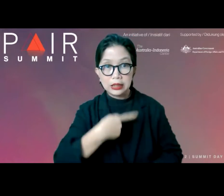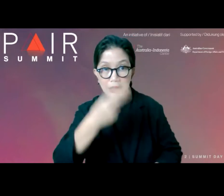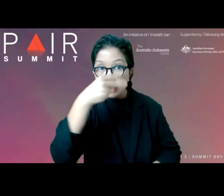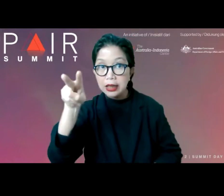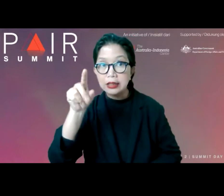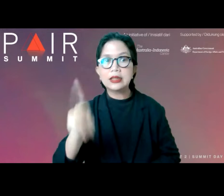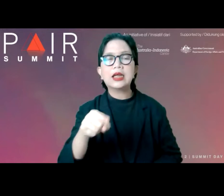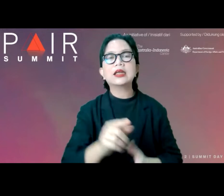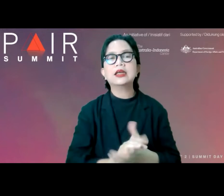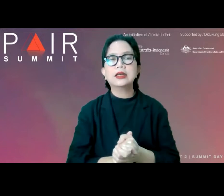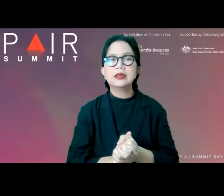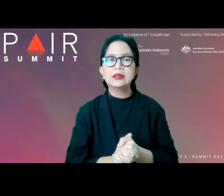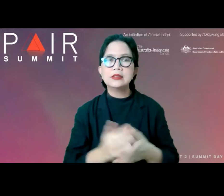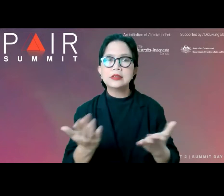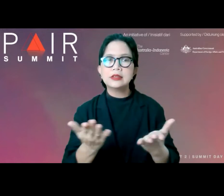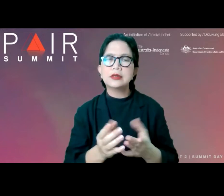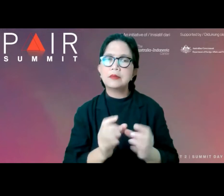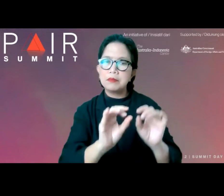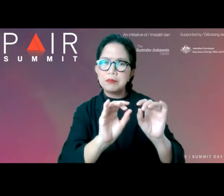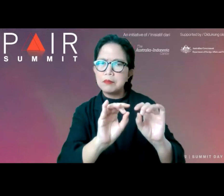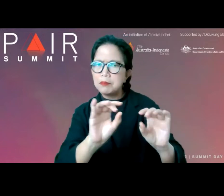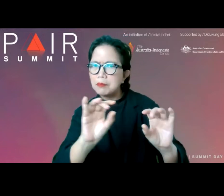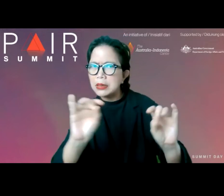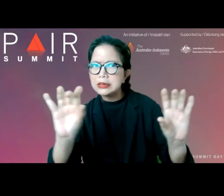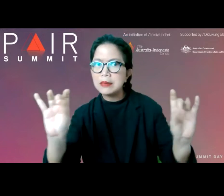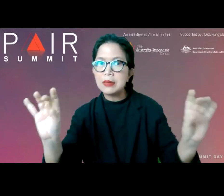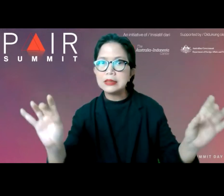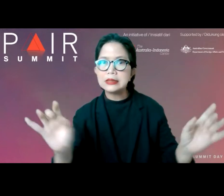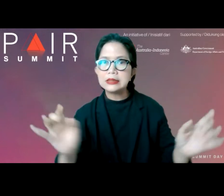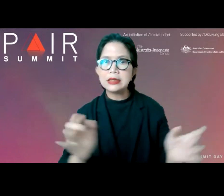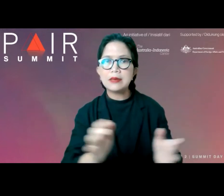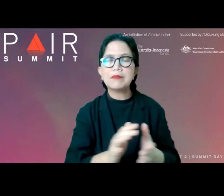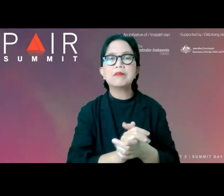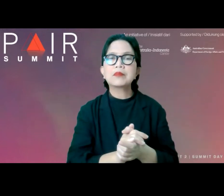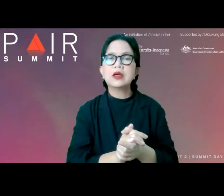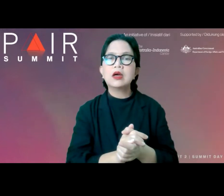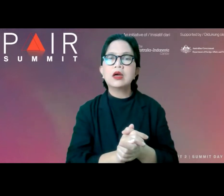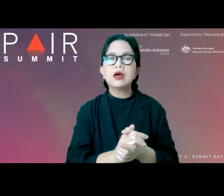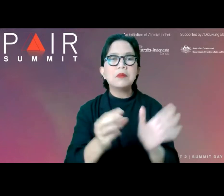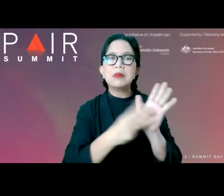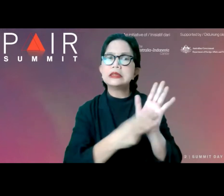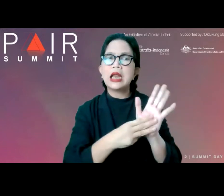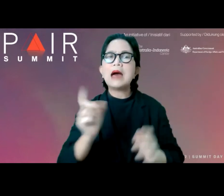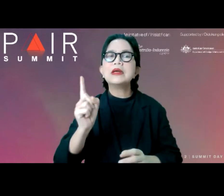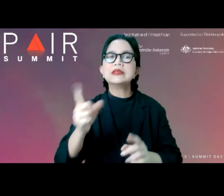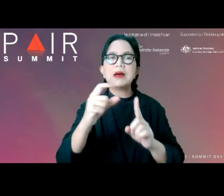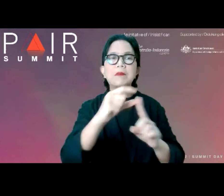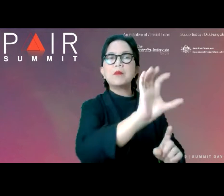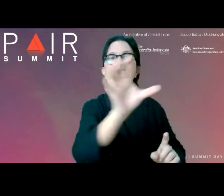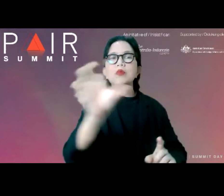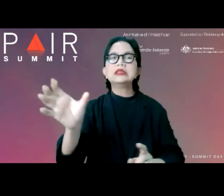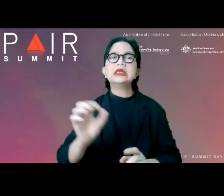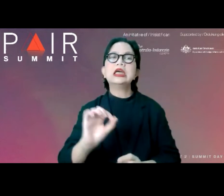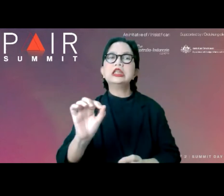perspective on why provinces were being inconsistent in the reporting of data.